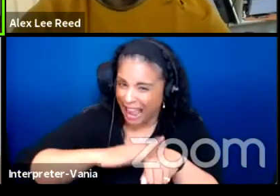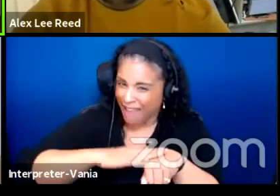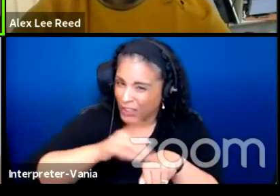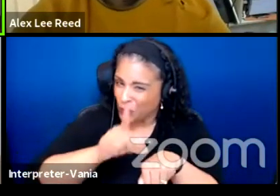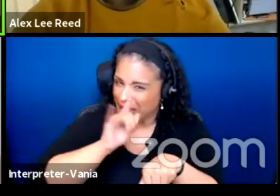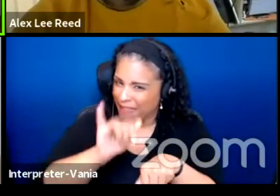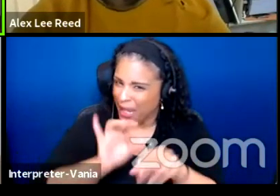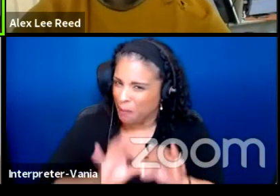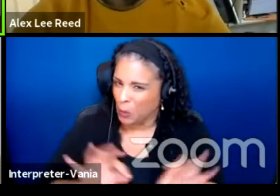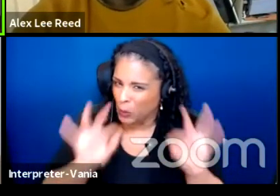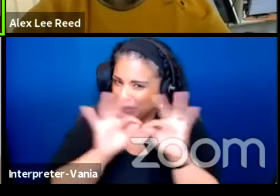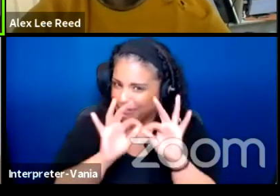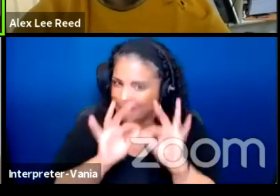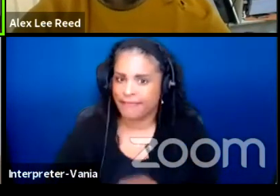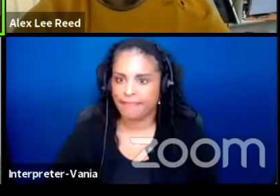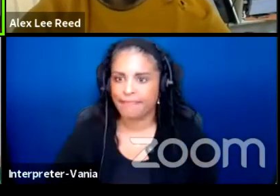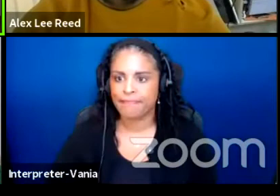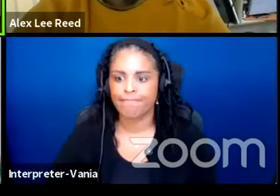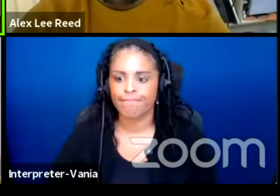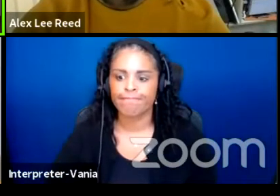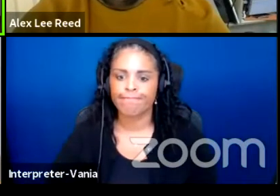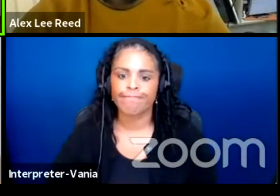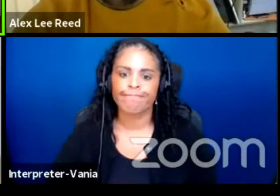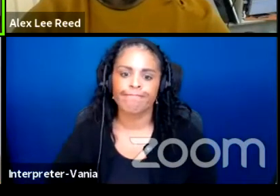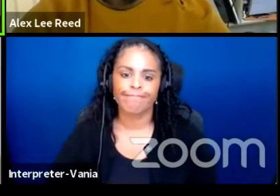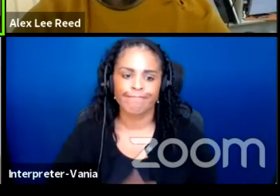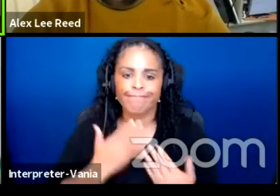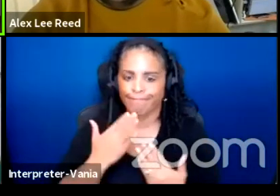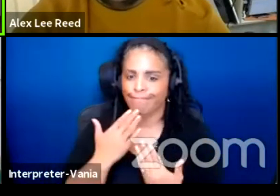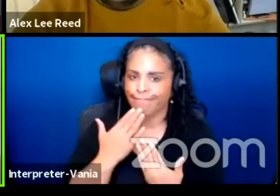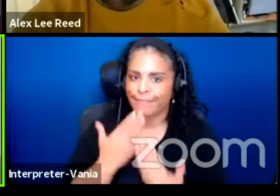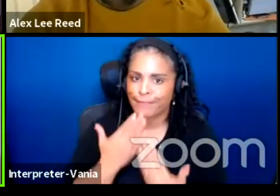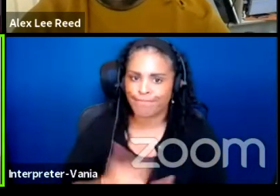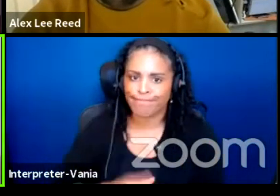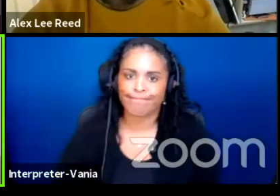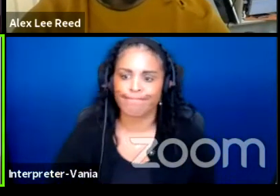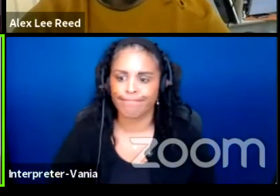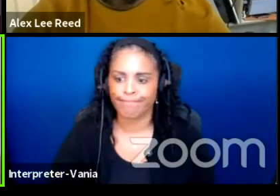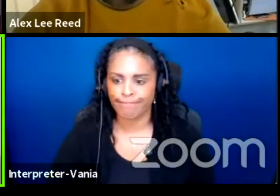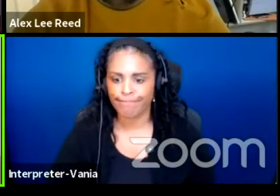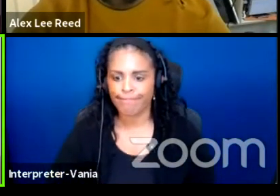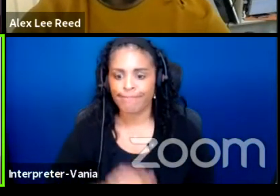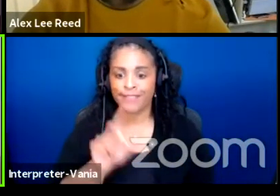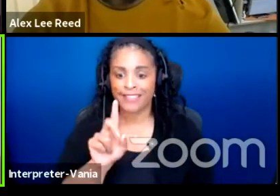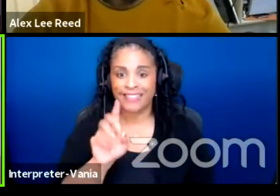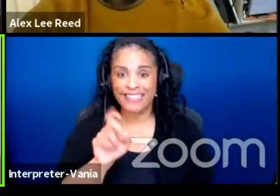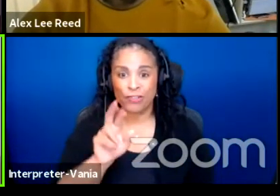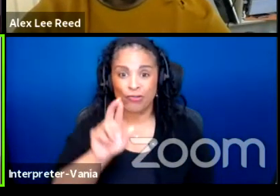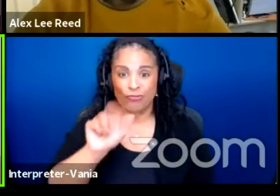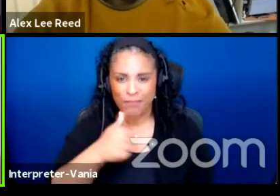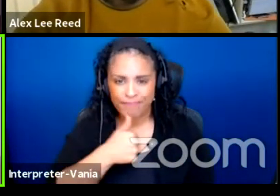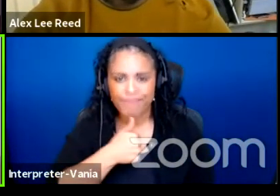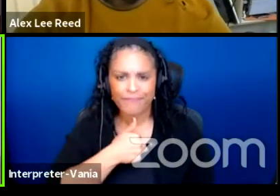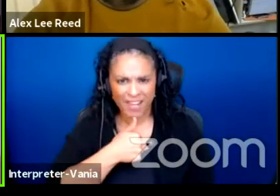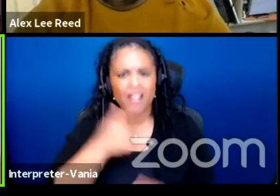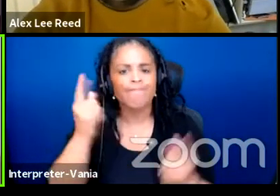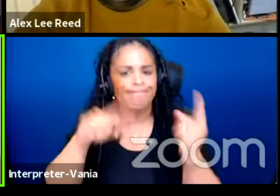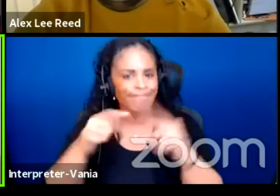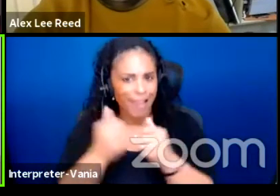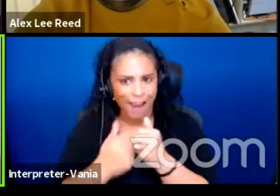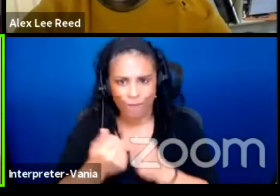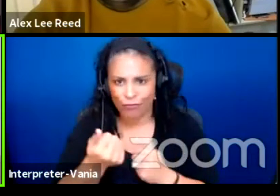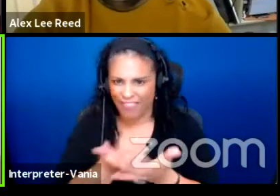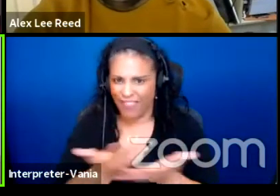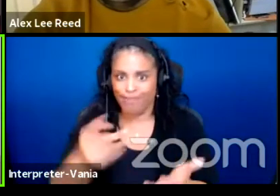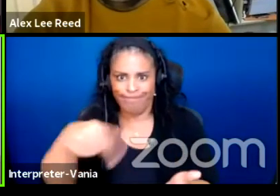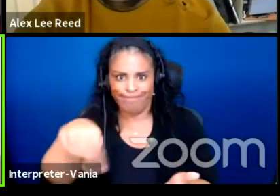important. Thank you. I agree with what everything that's been said. And I'd also like to throw in the